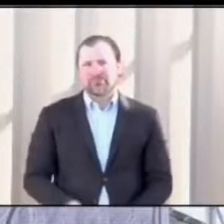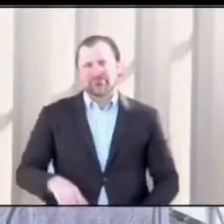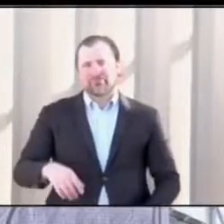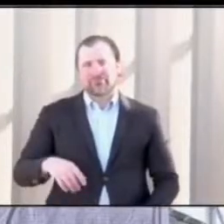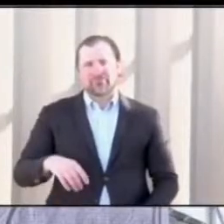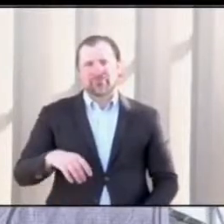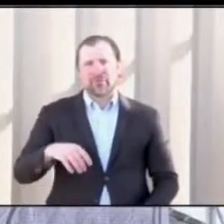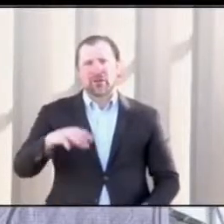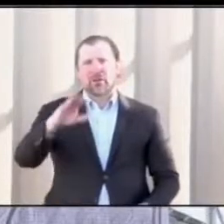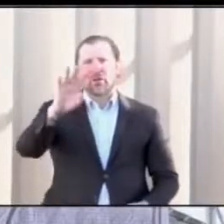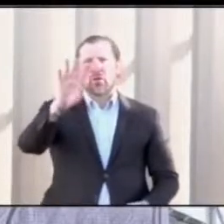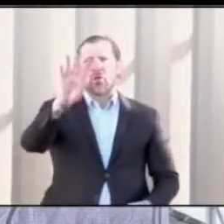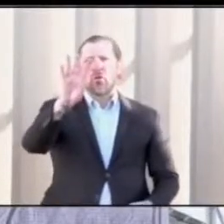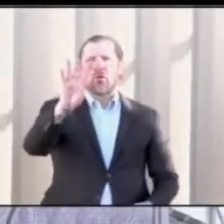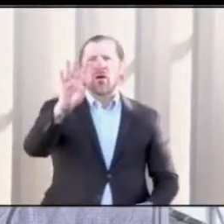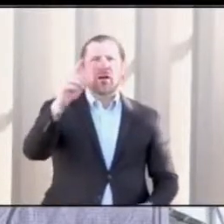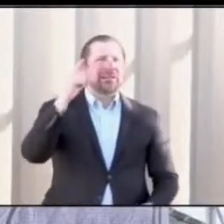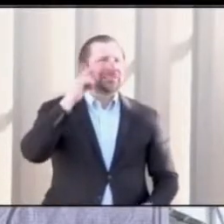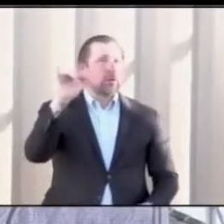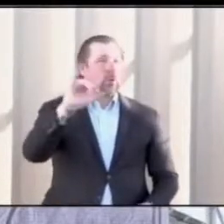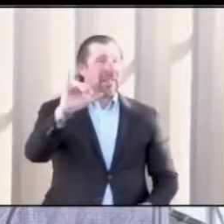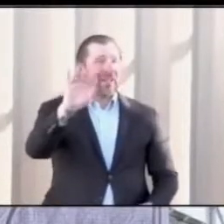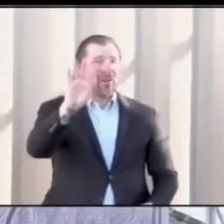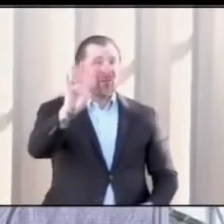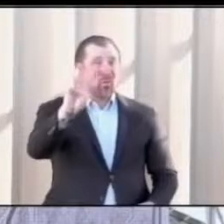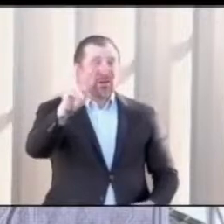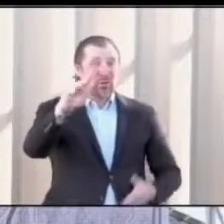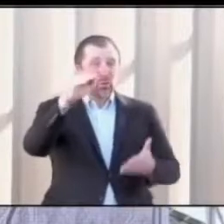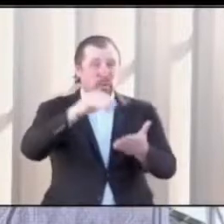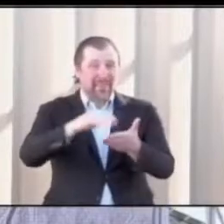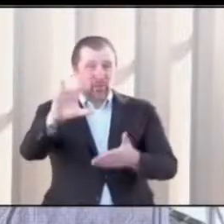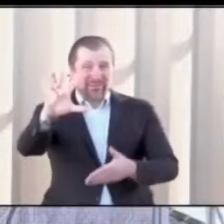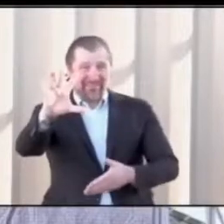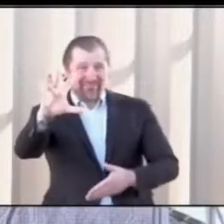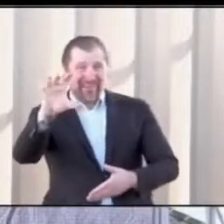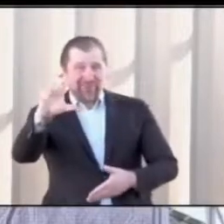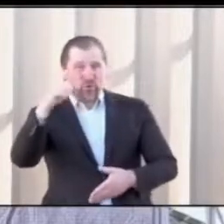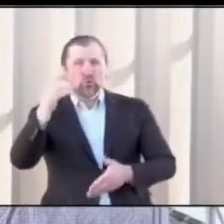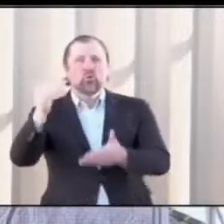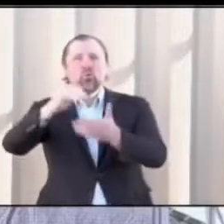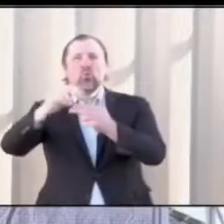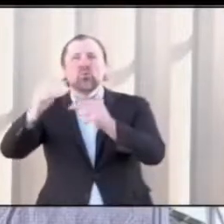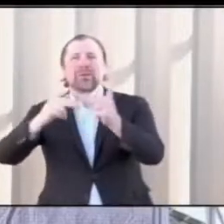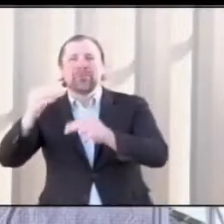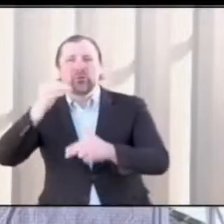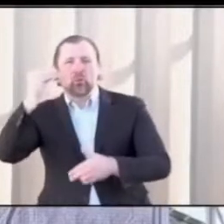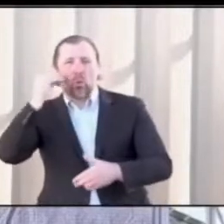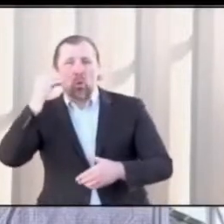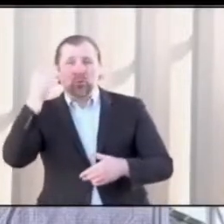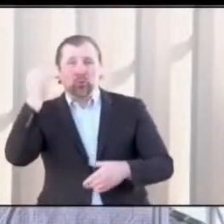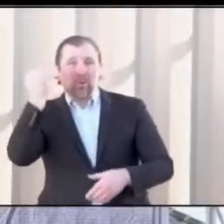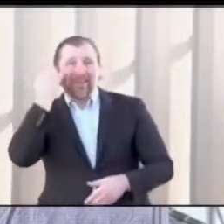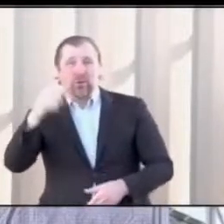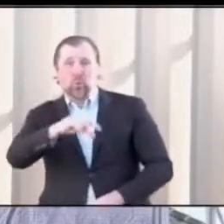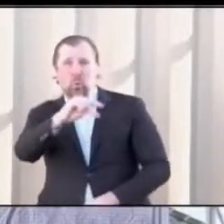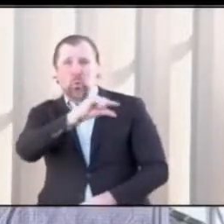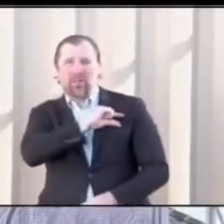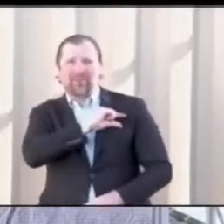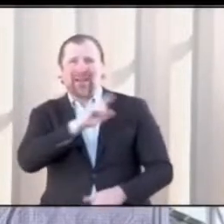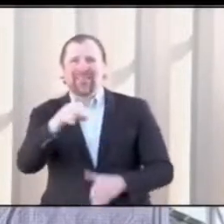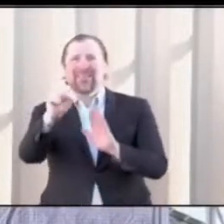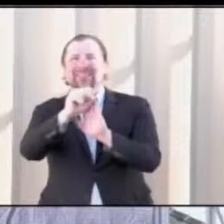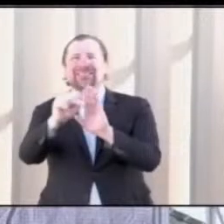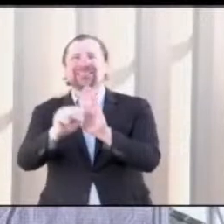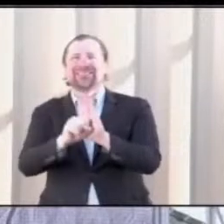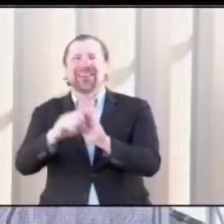$43,500 to rebuild your home and to deal with housing issues. And if you qualify for that, the state of California will automatically add